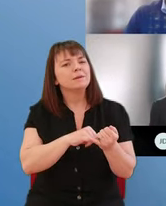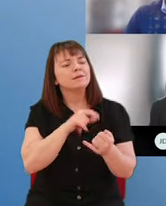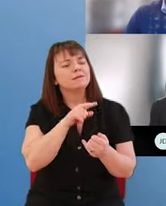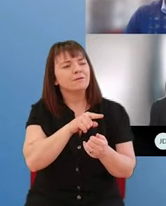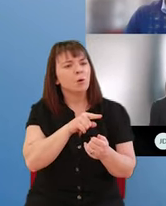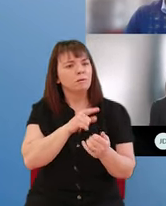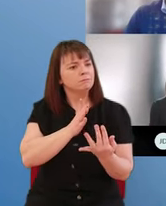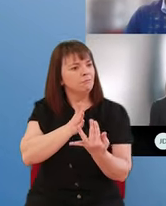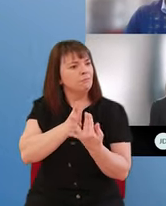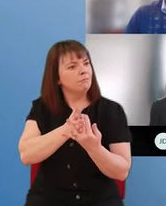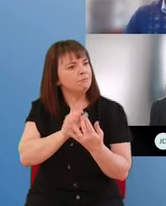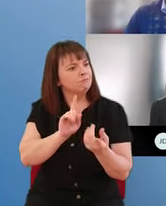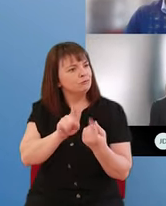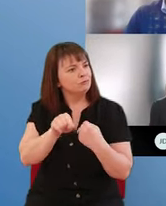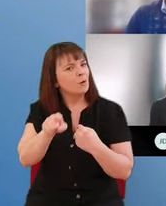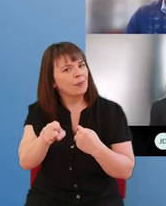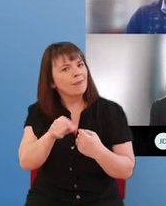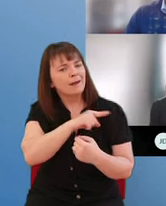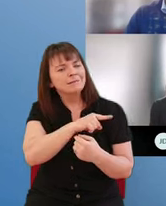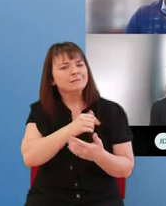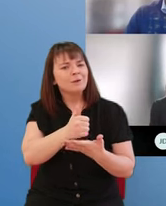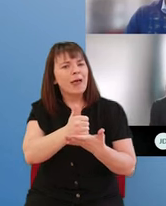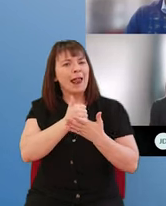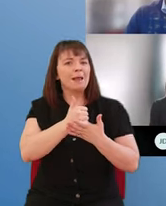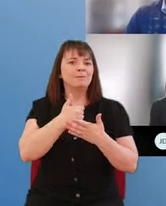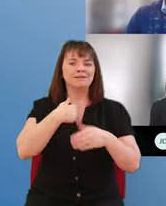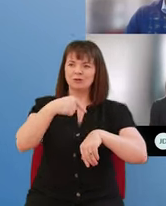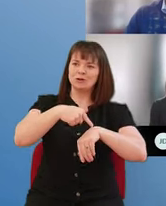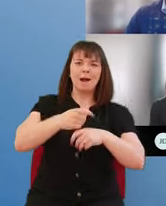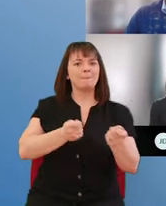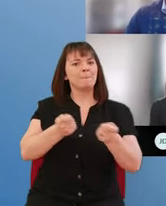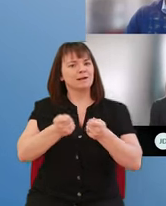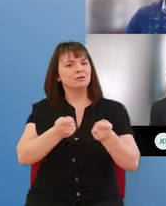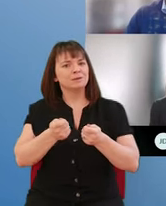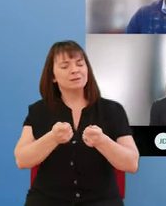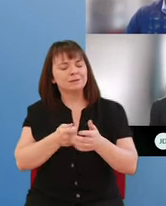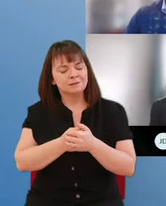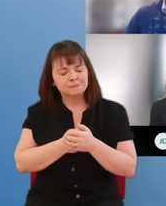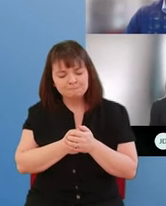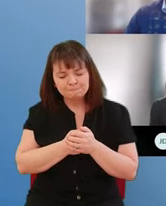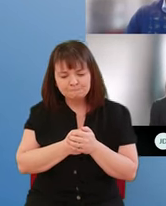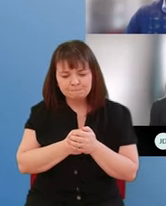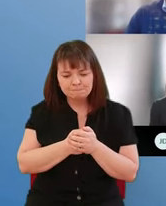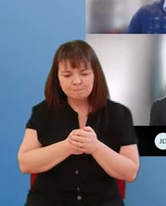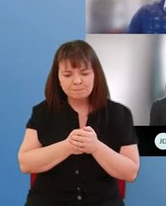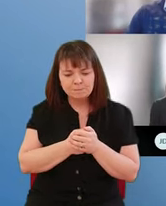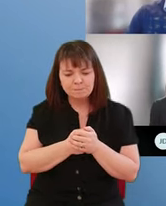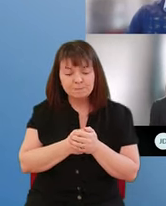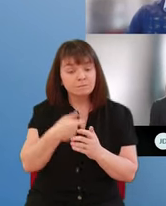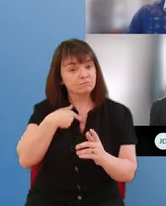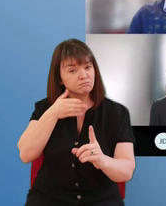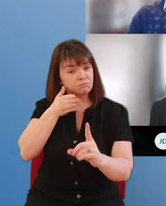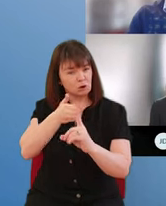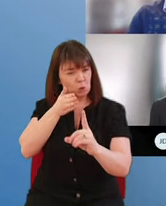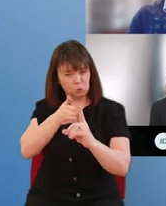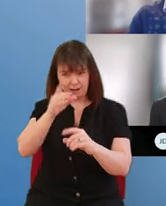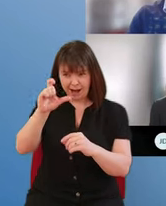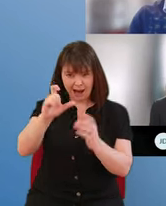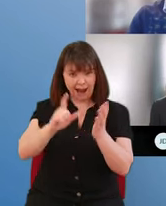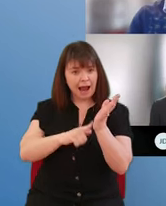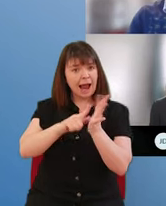noticed Claire and Chris has now joined us at the correct time because there's very poor chairing, so we have to